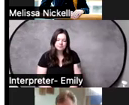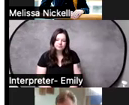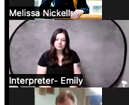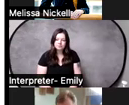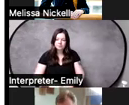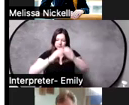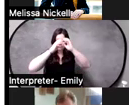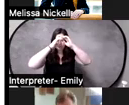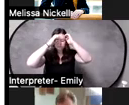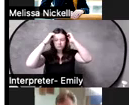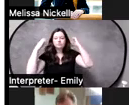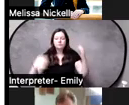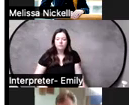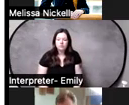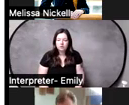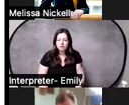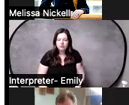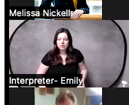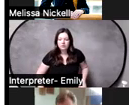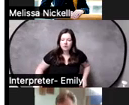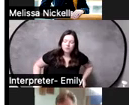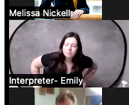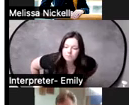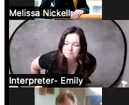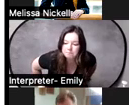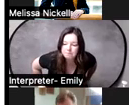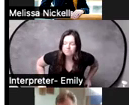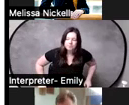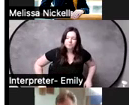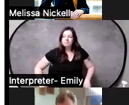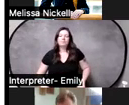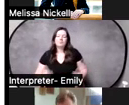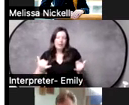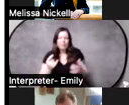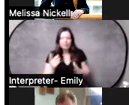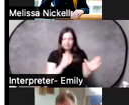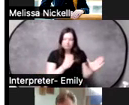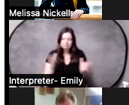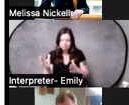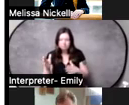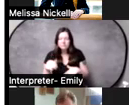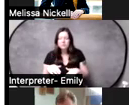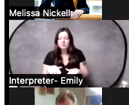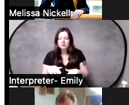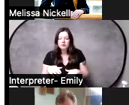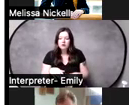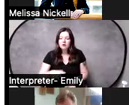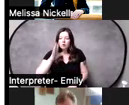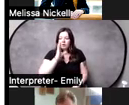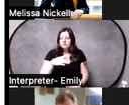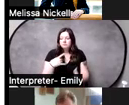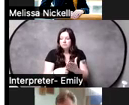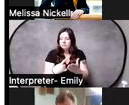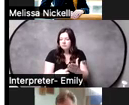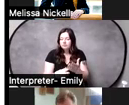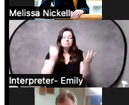Okay, so let's shift gears a little bit here. Let's talk a little bit about actually, let's say that you have a grant,